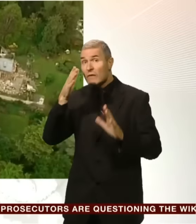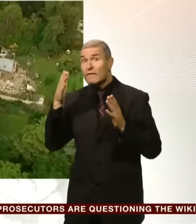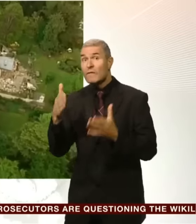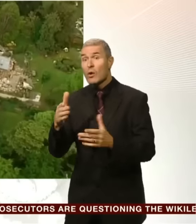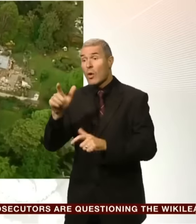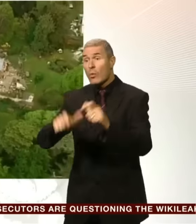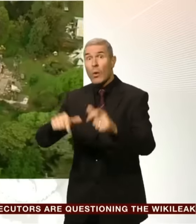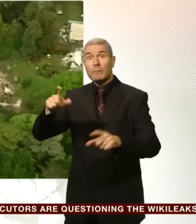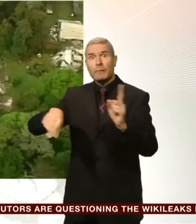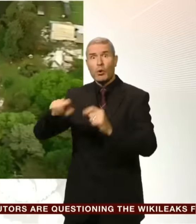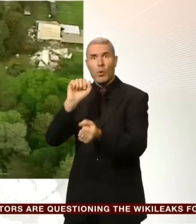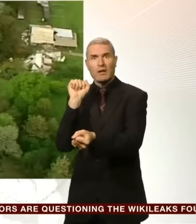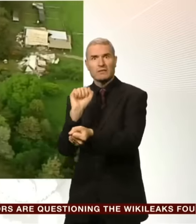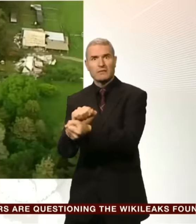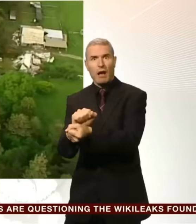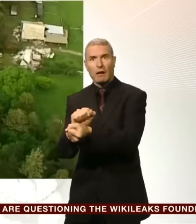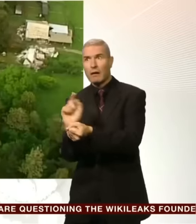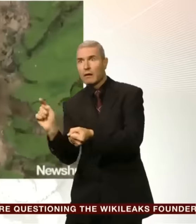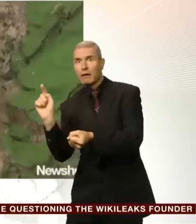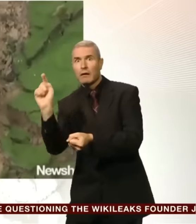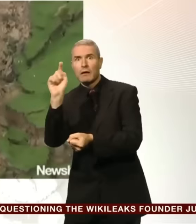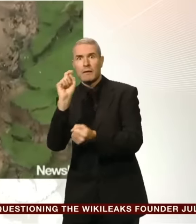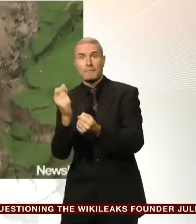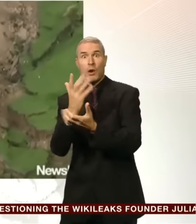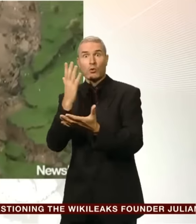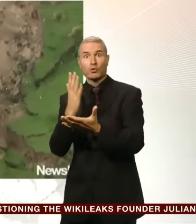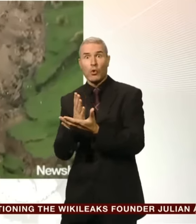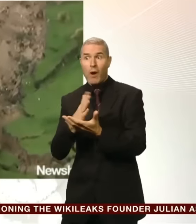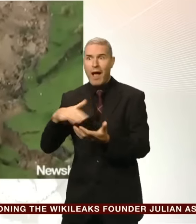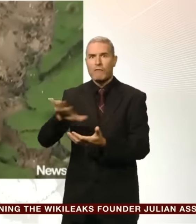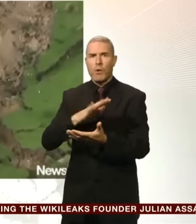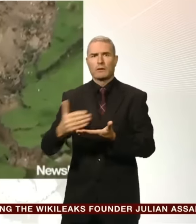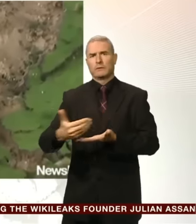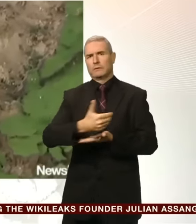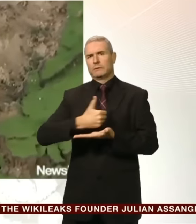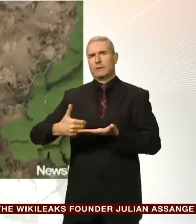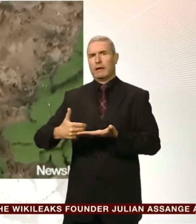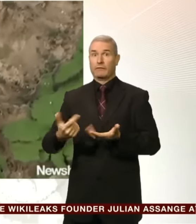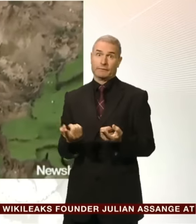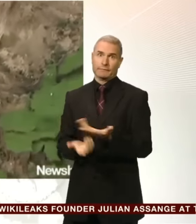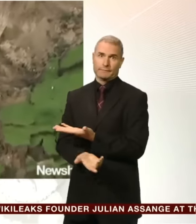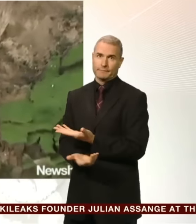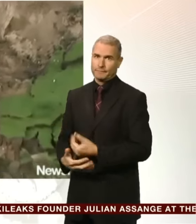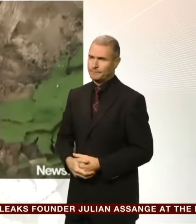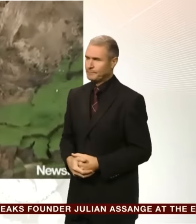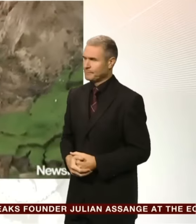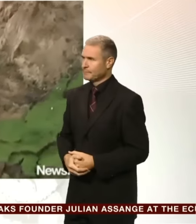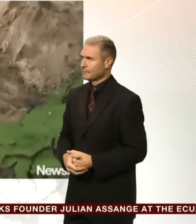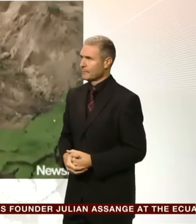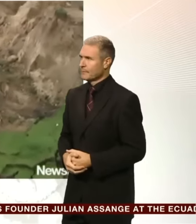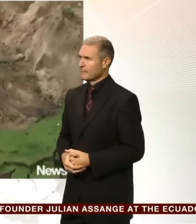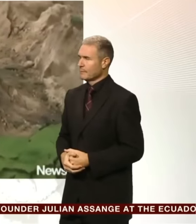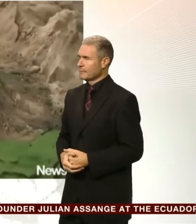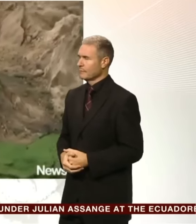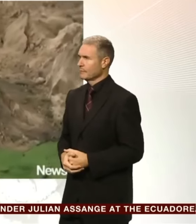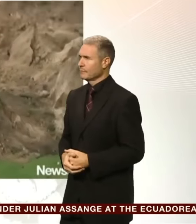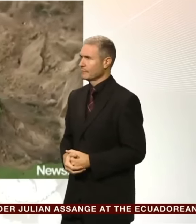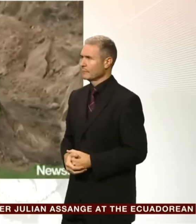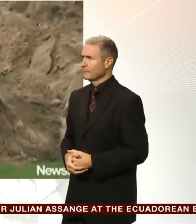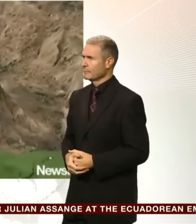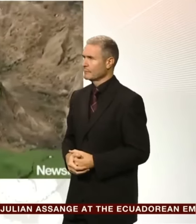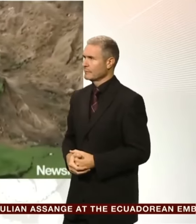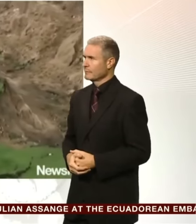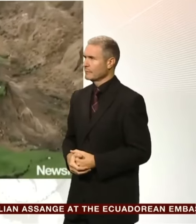reaching those who've been stranded and ensuring everyone and everything remains safe. Howard Griffith,